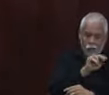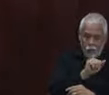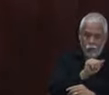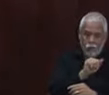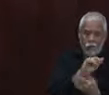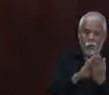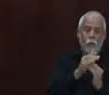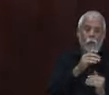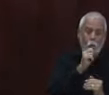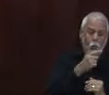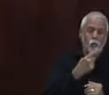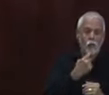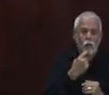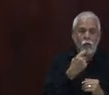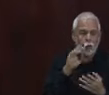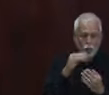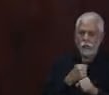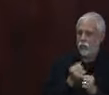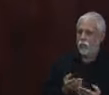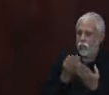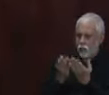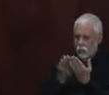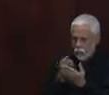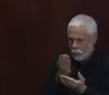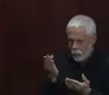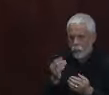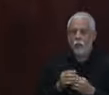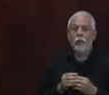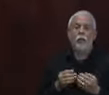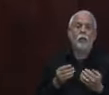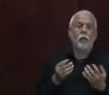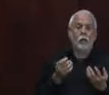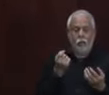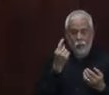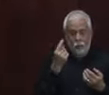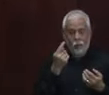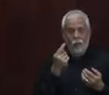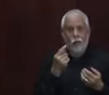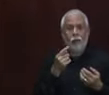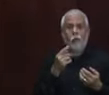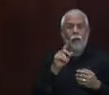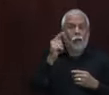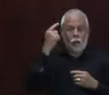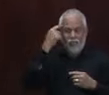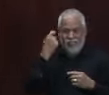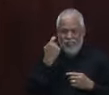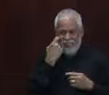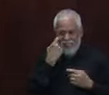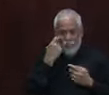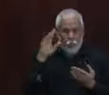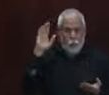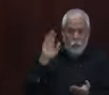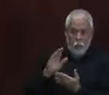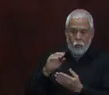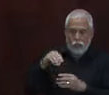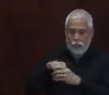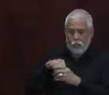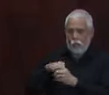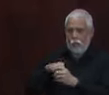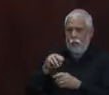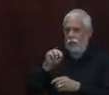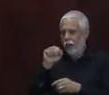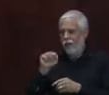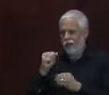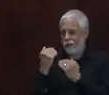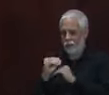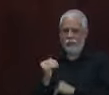in the orange or red, we'd be bringing recommendations to you. So given that the governor just recently reduced the indoor mass gathering limit